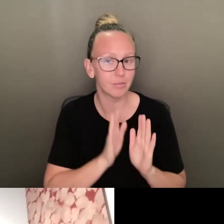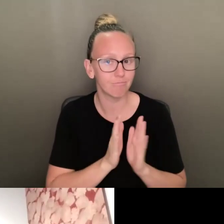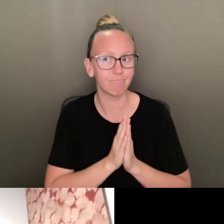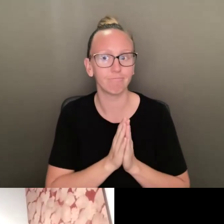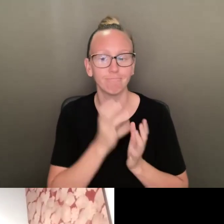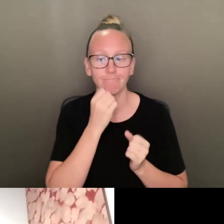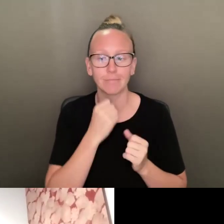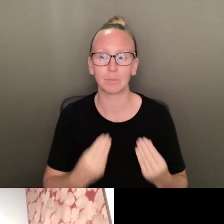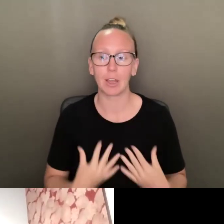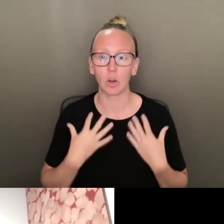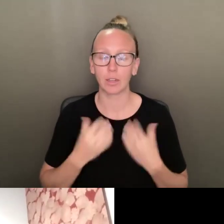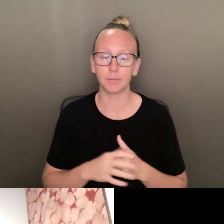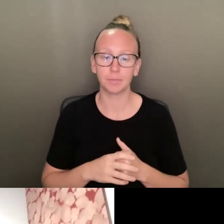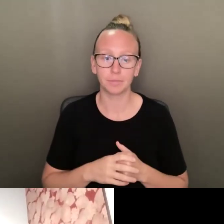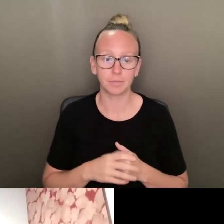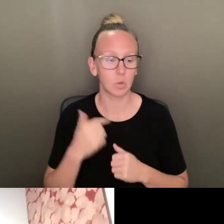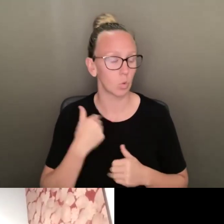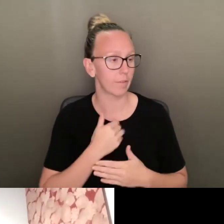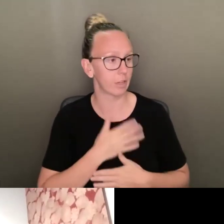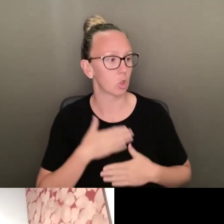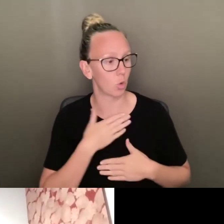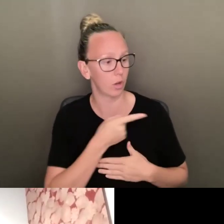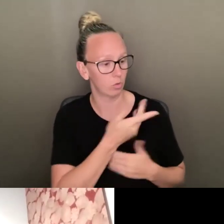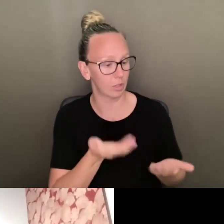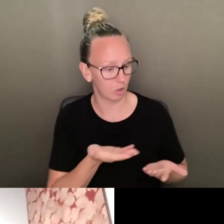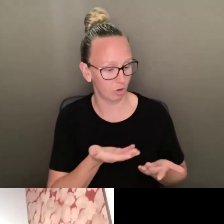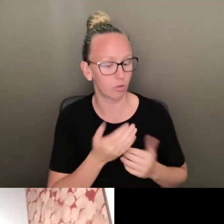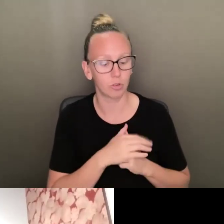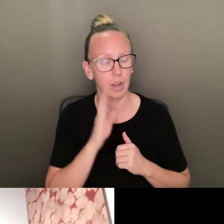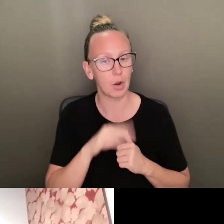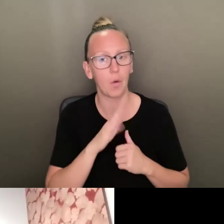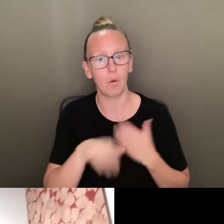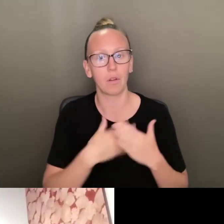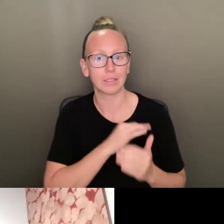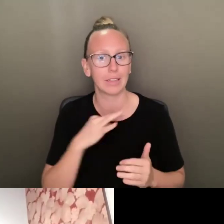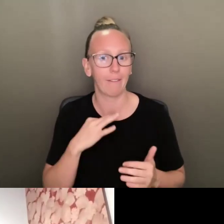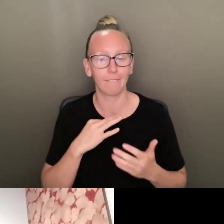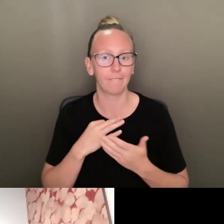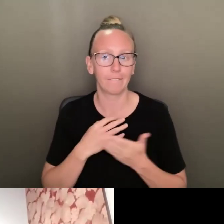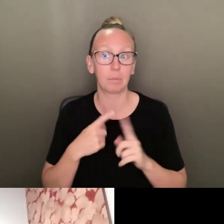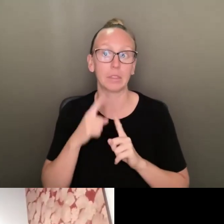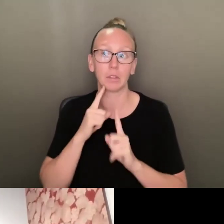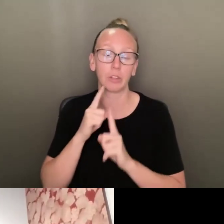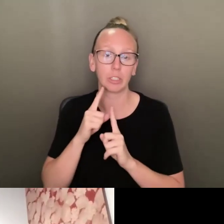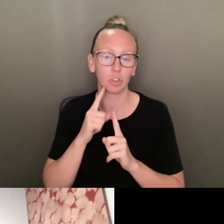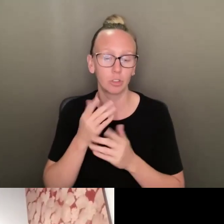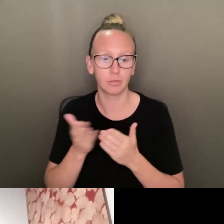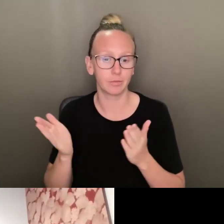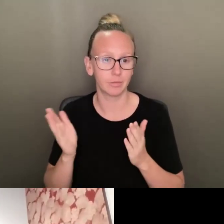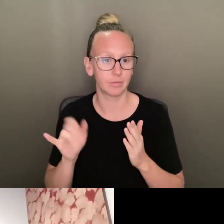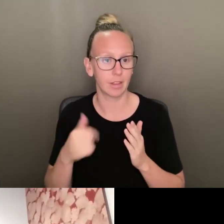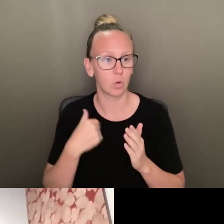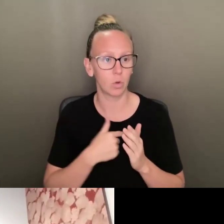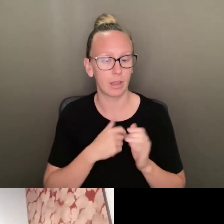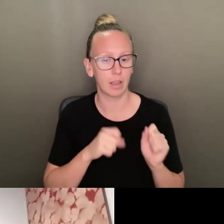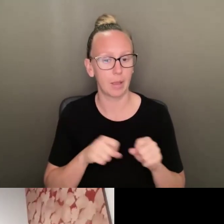that's really inspiring. We've enjoyed having you here. I know all the staff, and just in conversation, that we've been